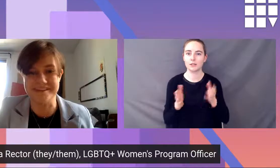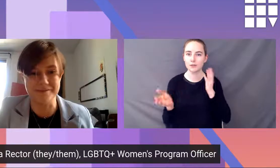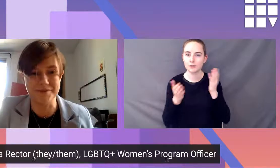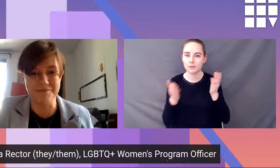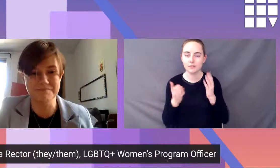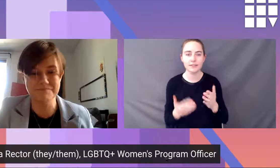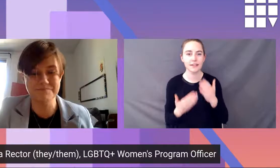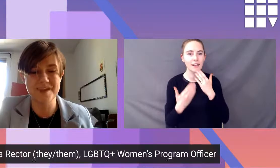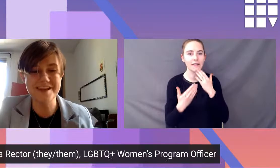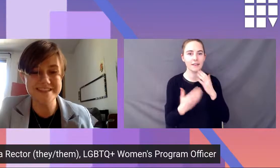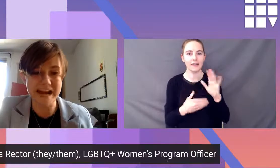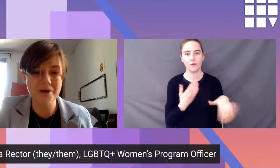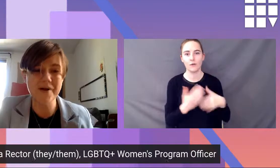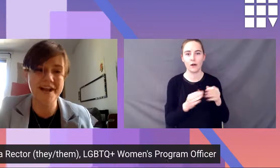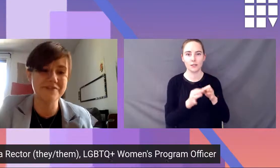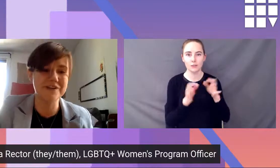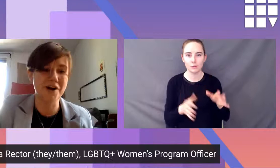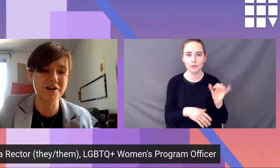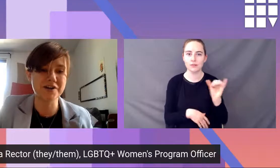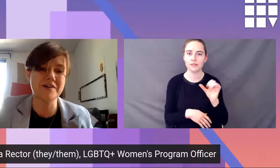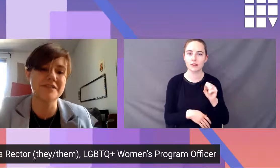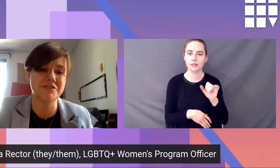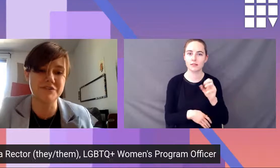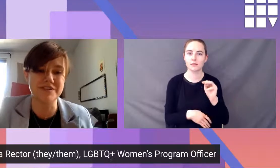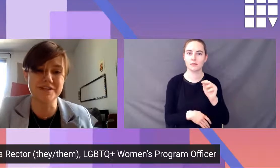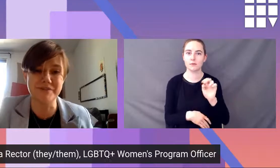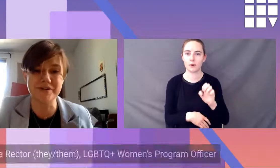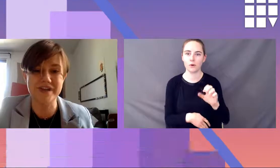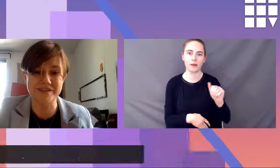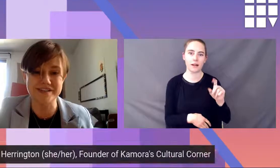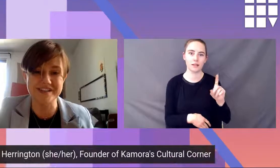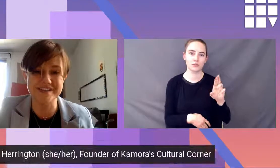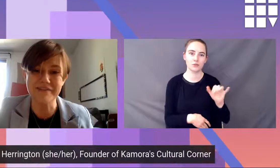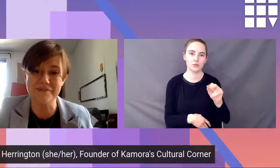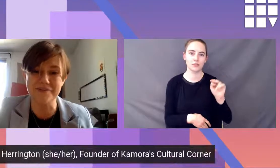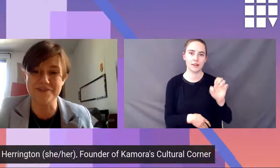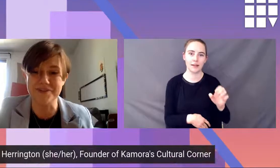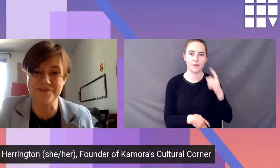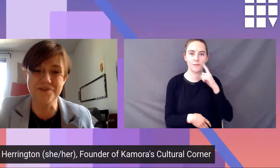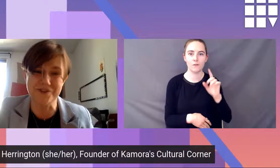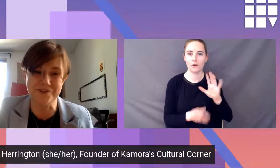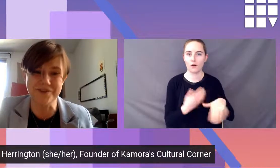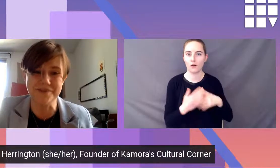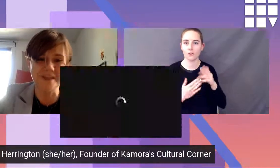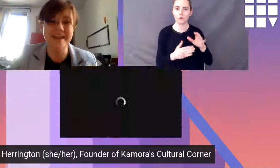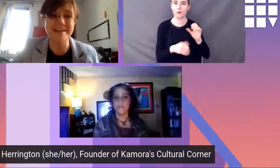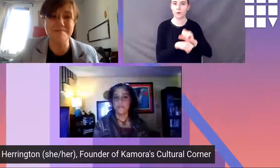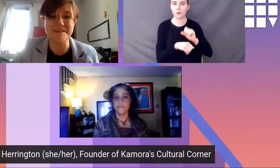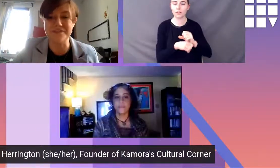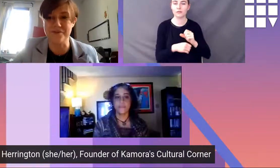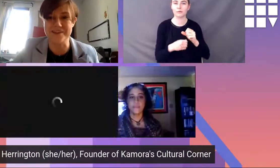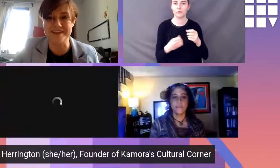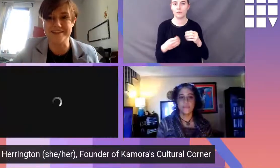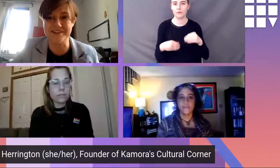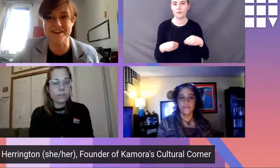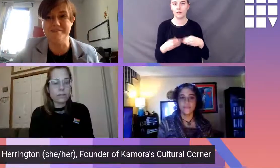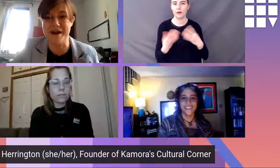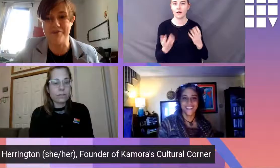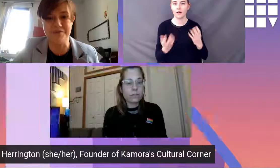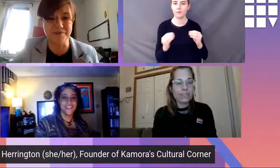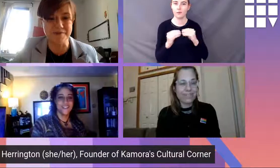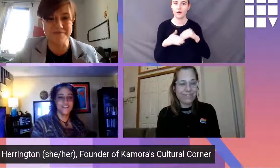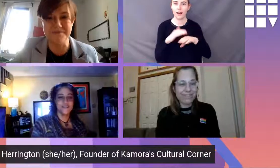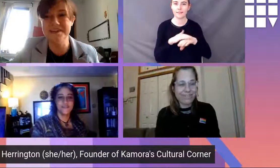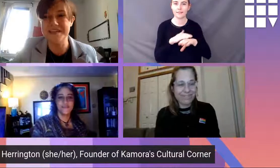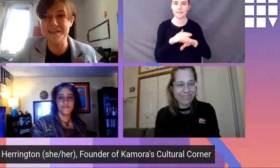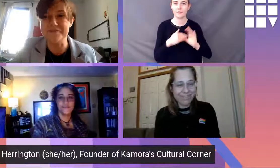broadly accessible. Now I have the honor of introducing Kamora Herrington of Kamora's Cultural Corner, an amazing organizer and a